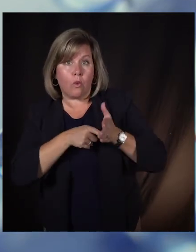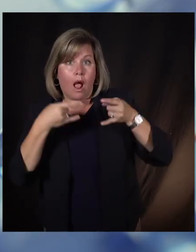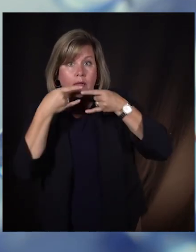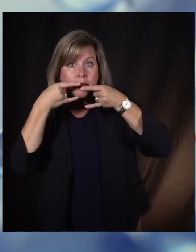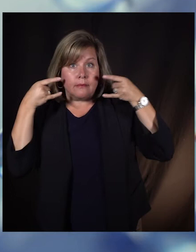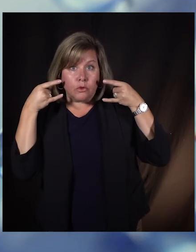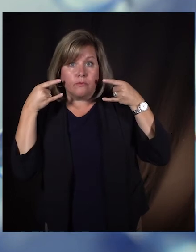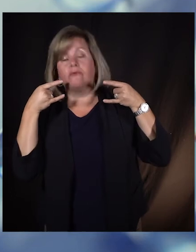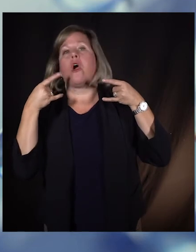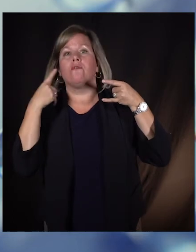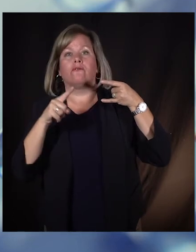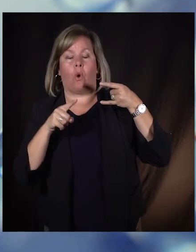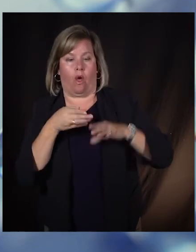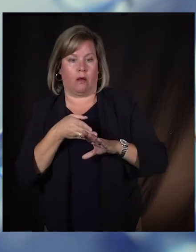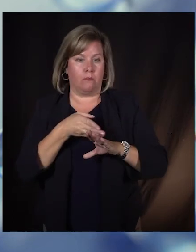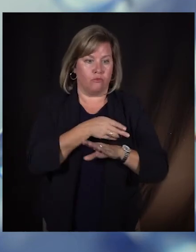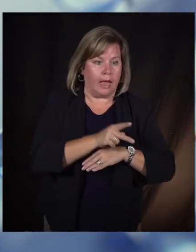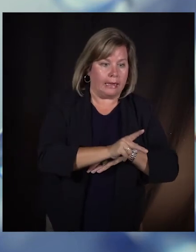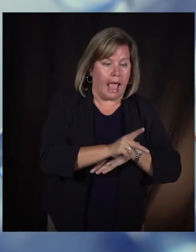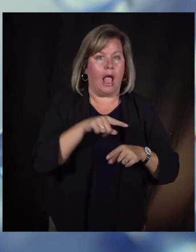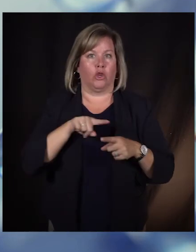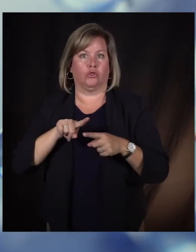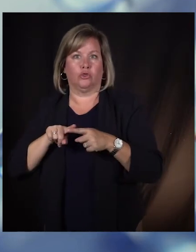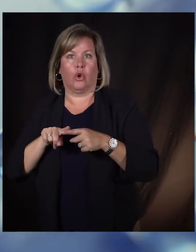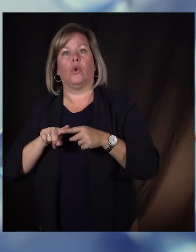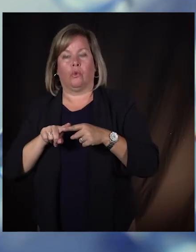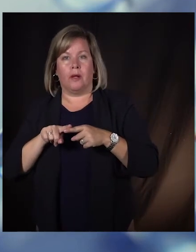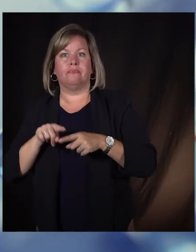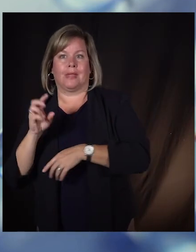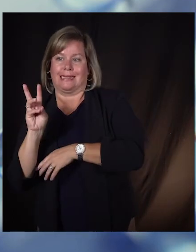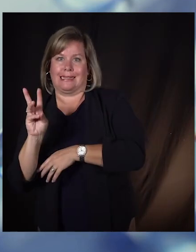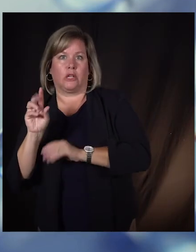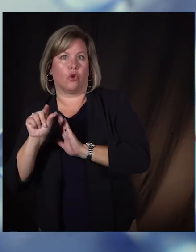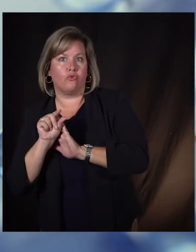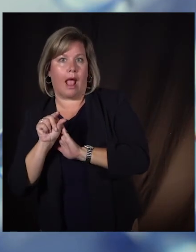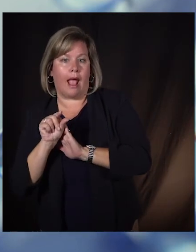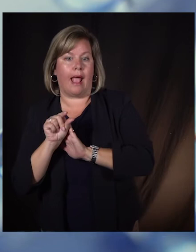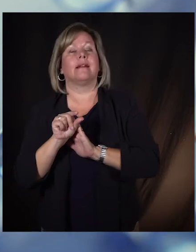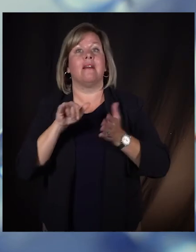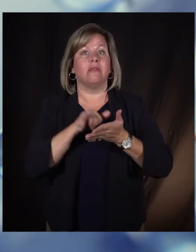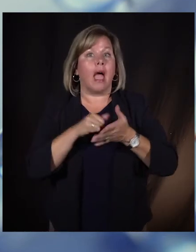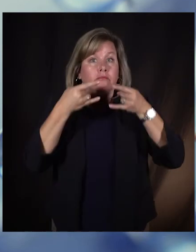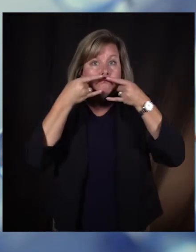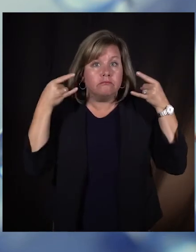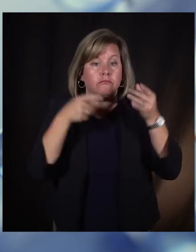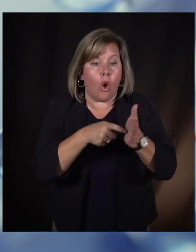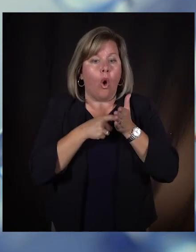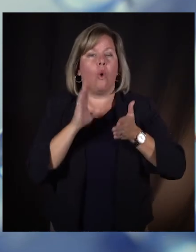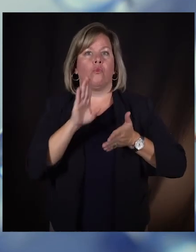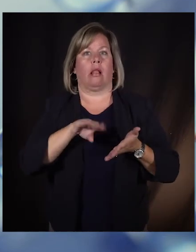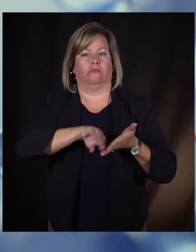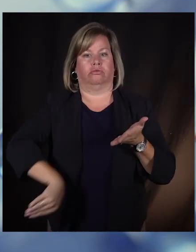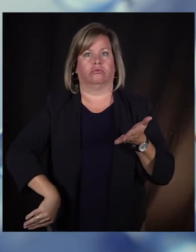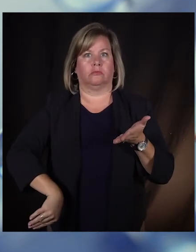here in Kent County schools, that order will expire. That 60-day period of time is to give an opportunity for those families who choose